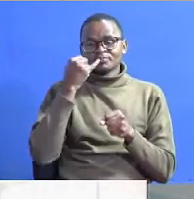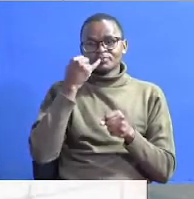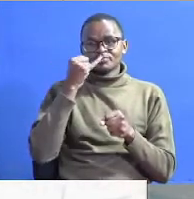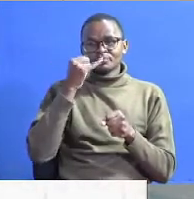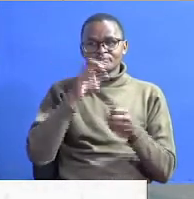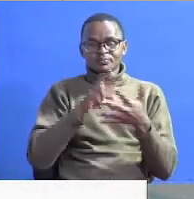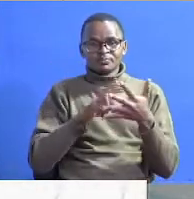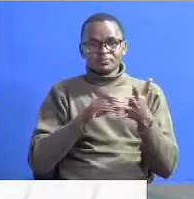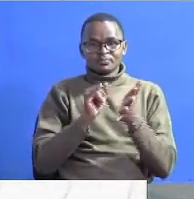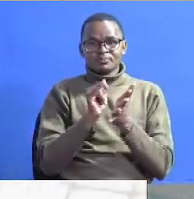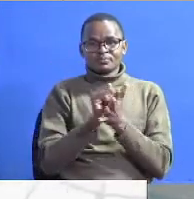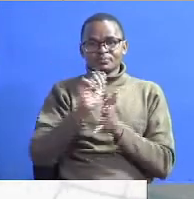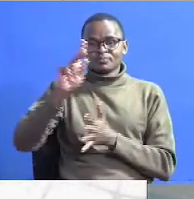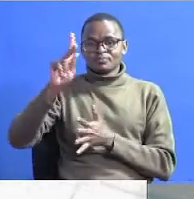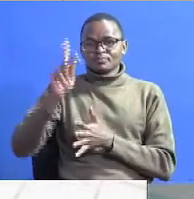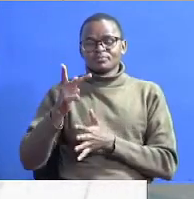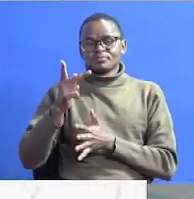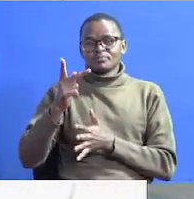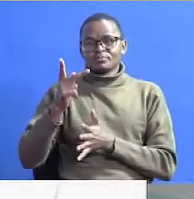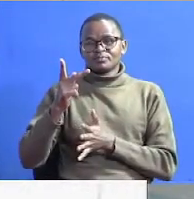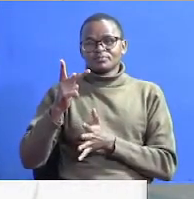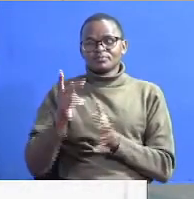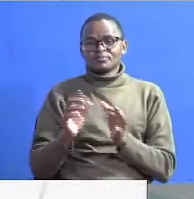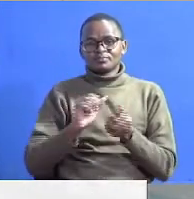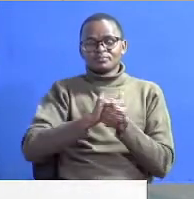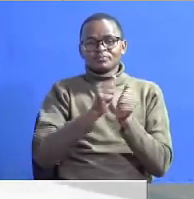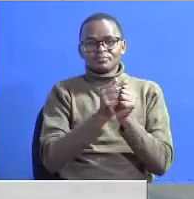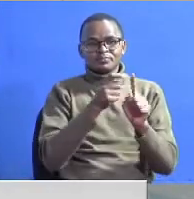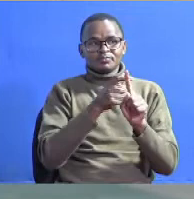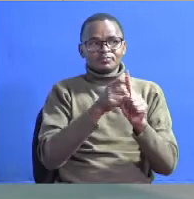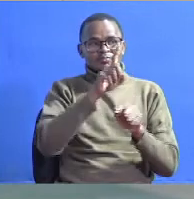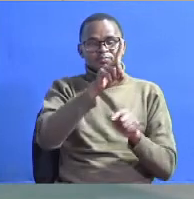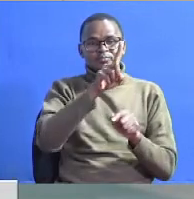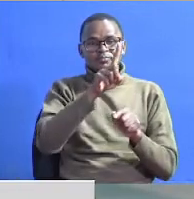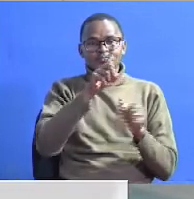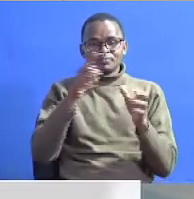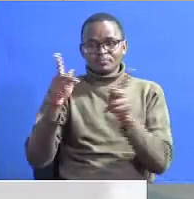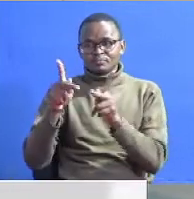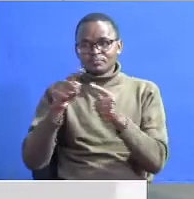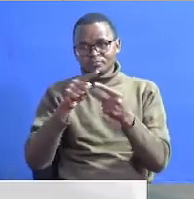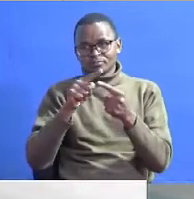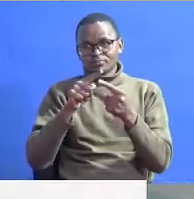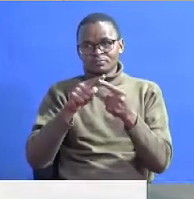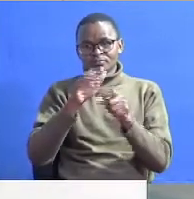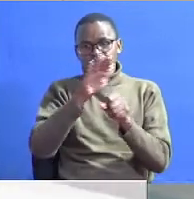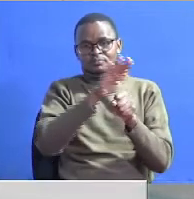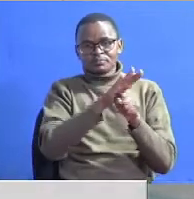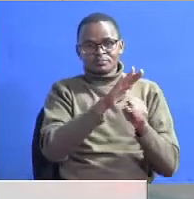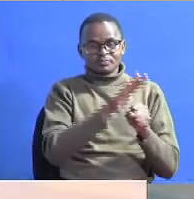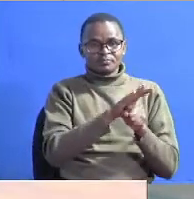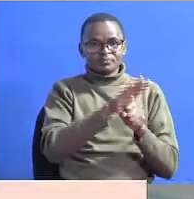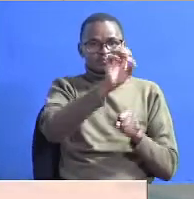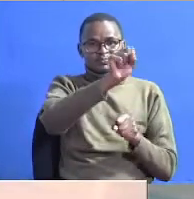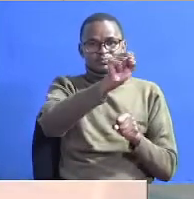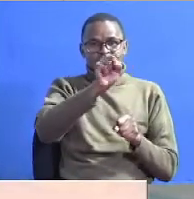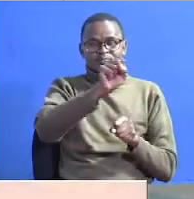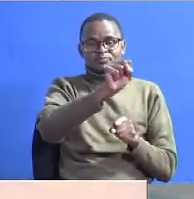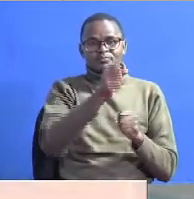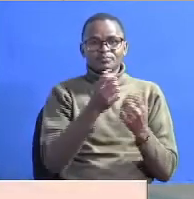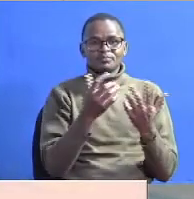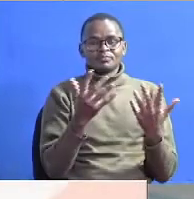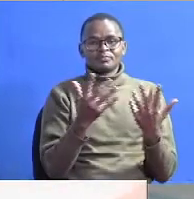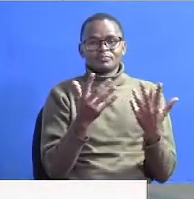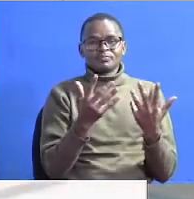studied that Kenya converted from a one-party state to a multi-party state. Yes. That is where